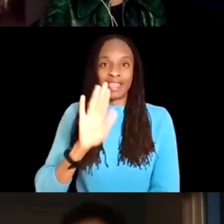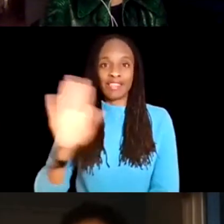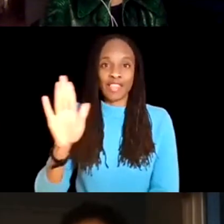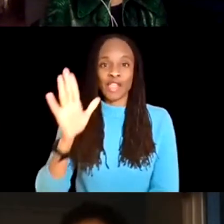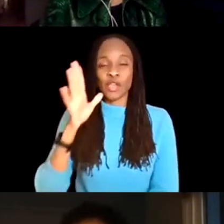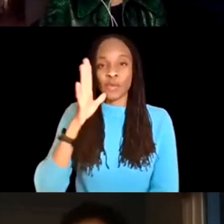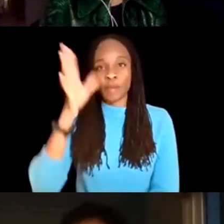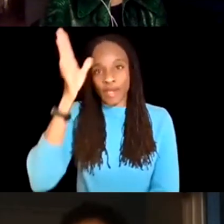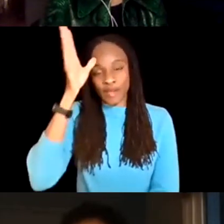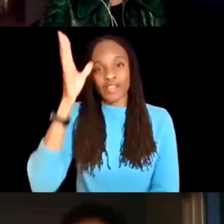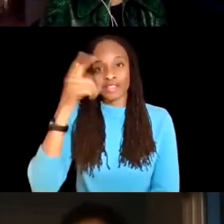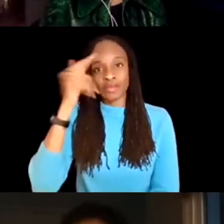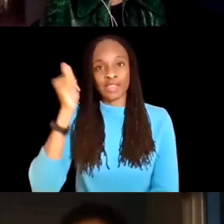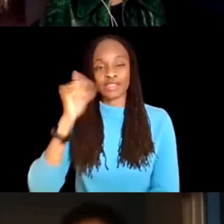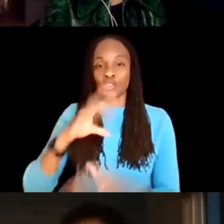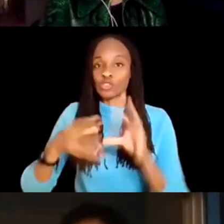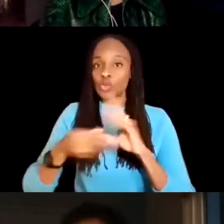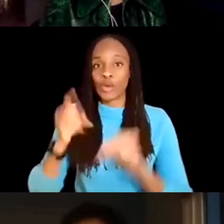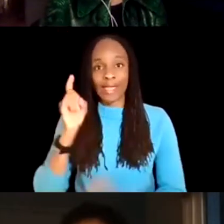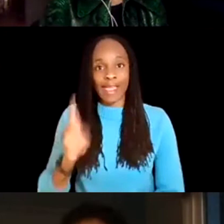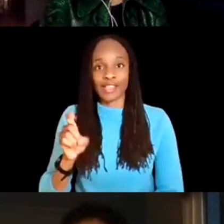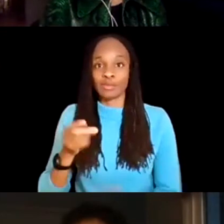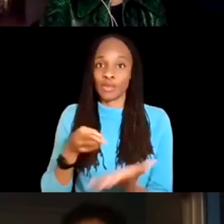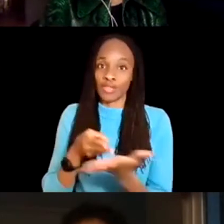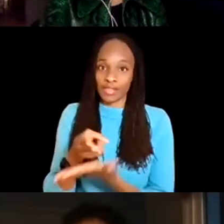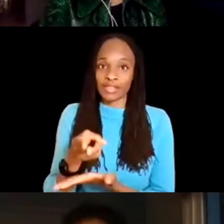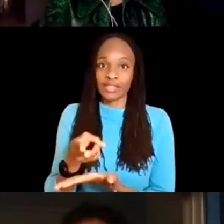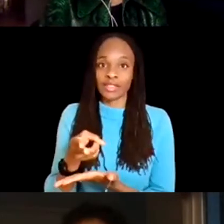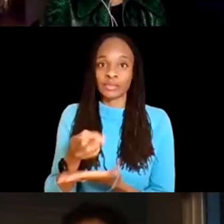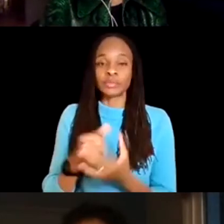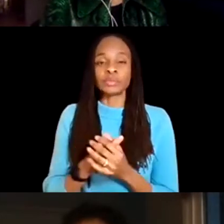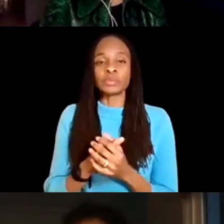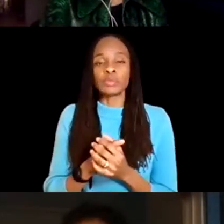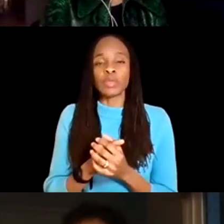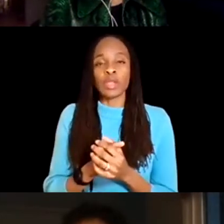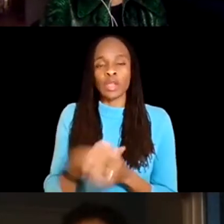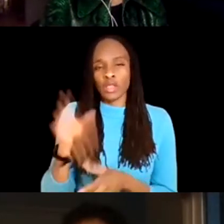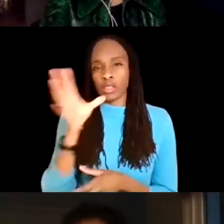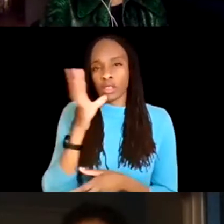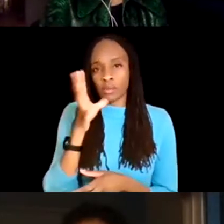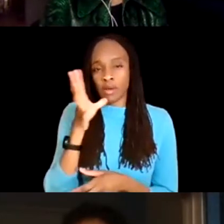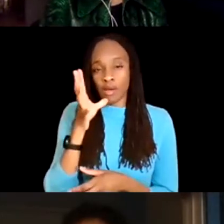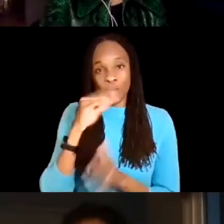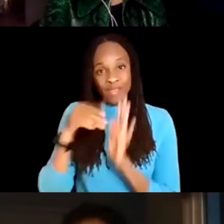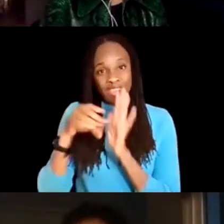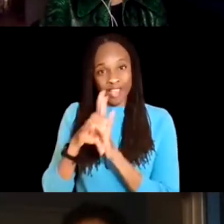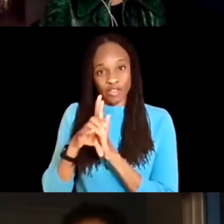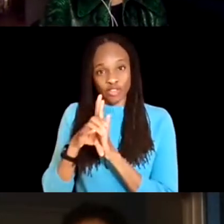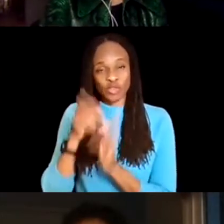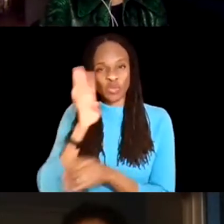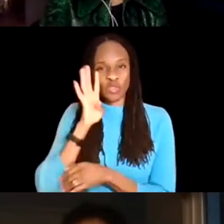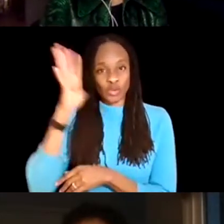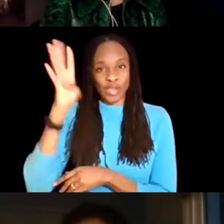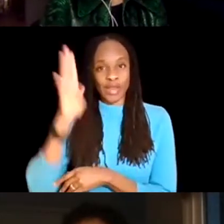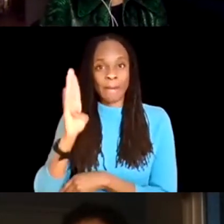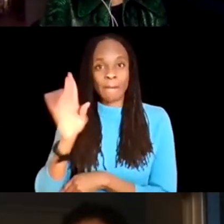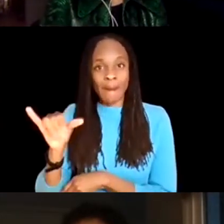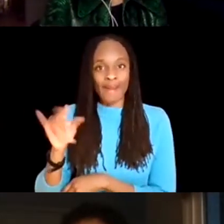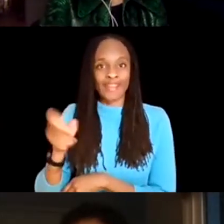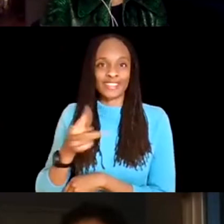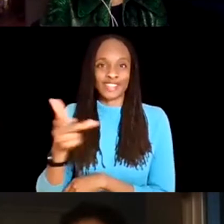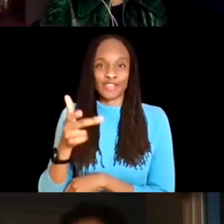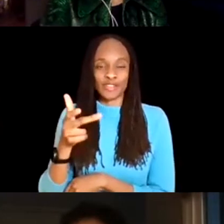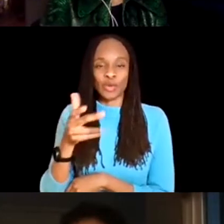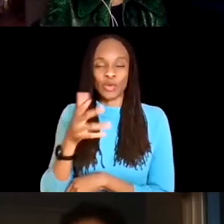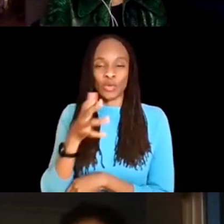it was, because the story had to be very authentic. And the mom character was created by several women who had children